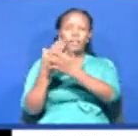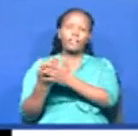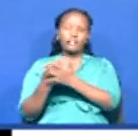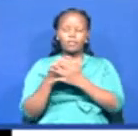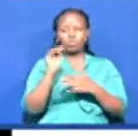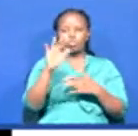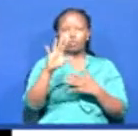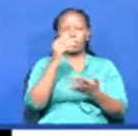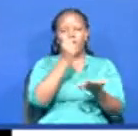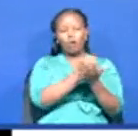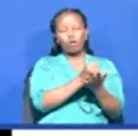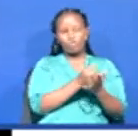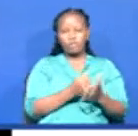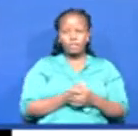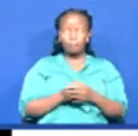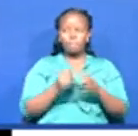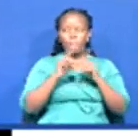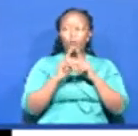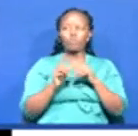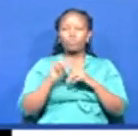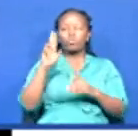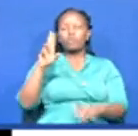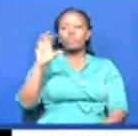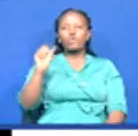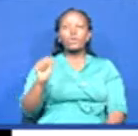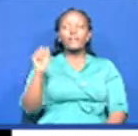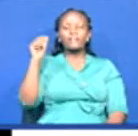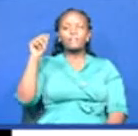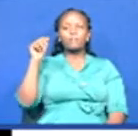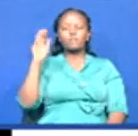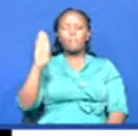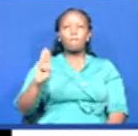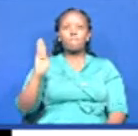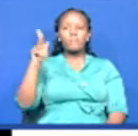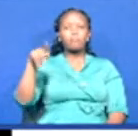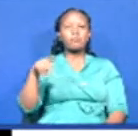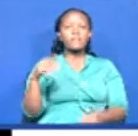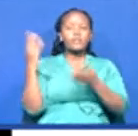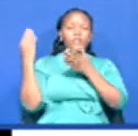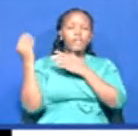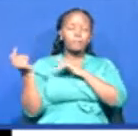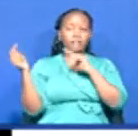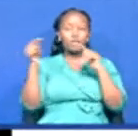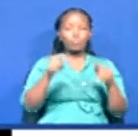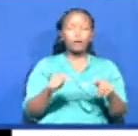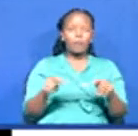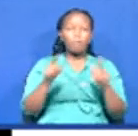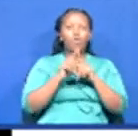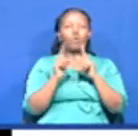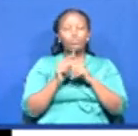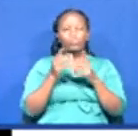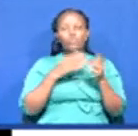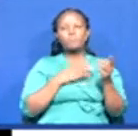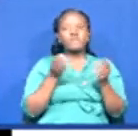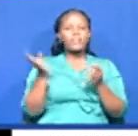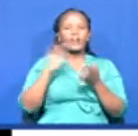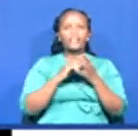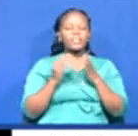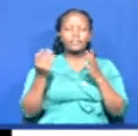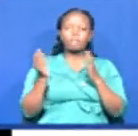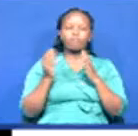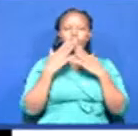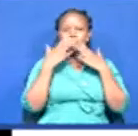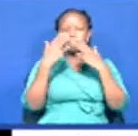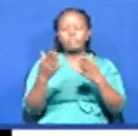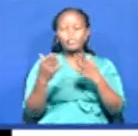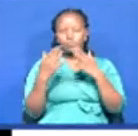office. USBP was supposed to be here, and in absentia, I also wish to appreciate them as